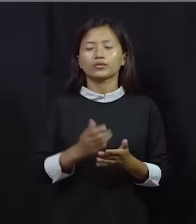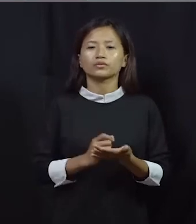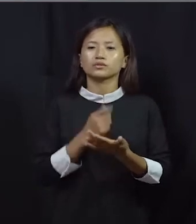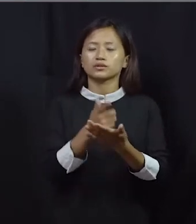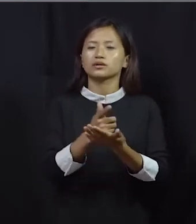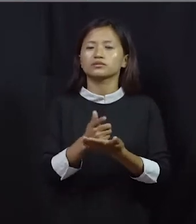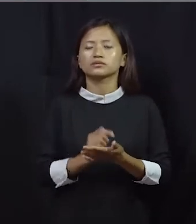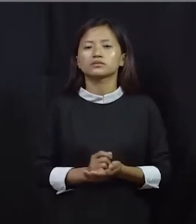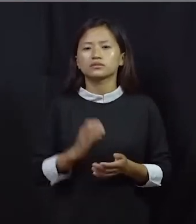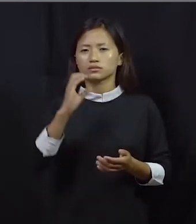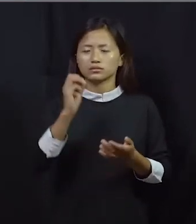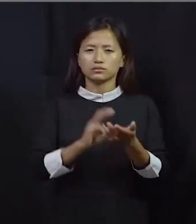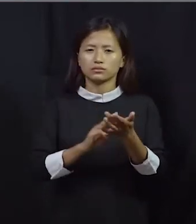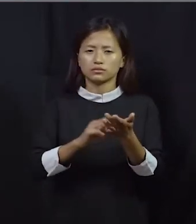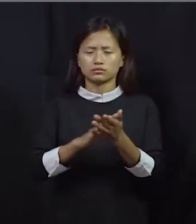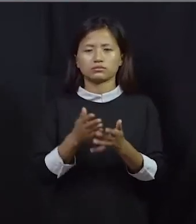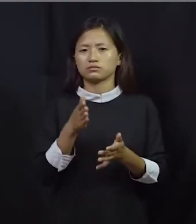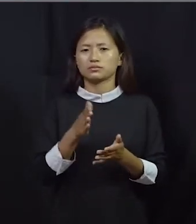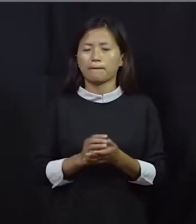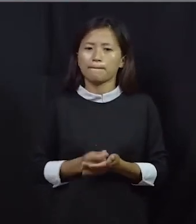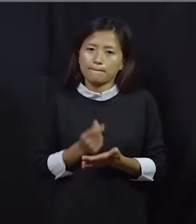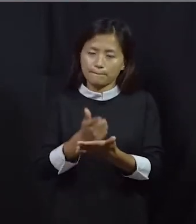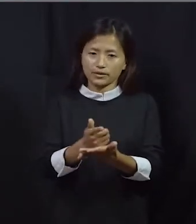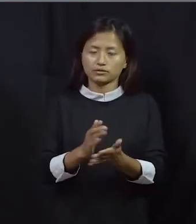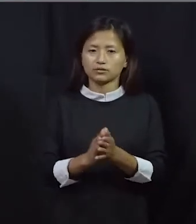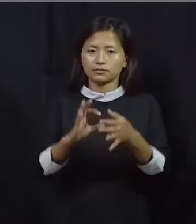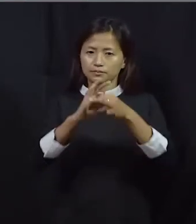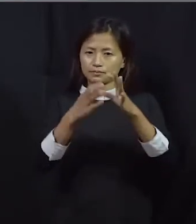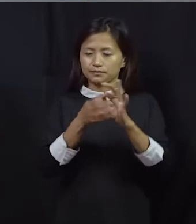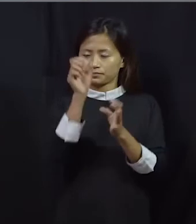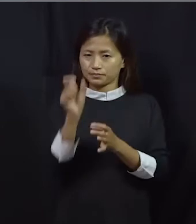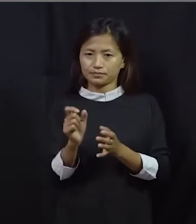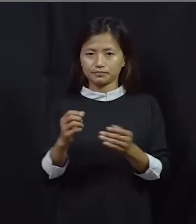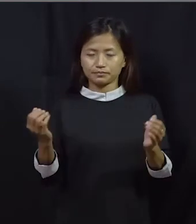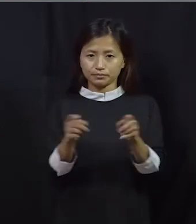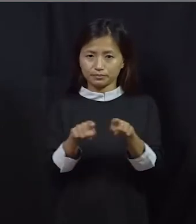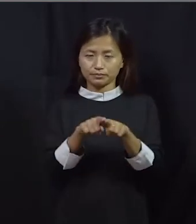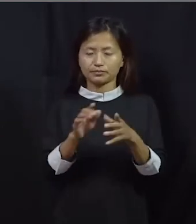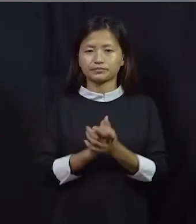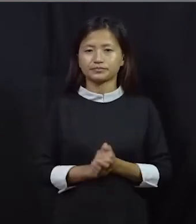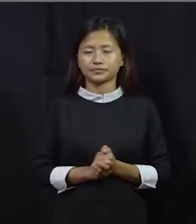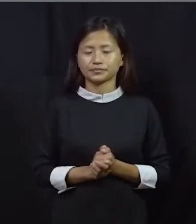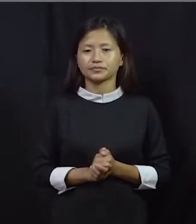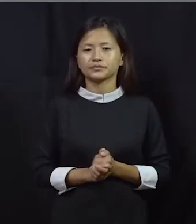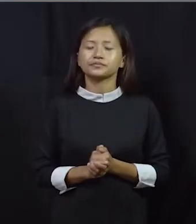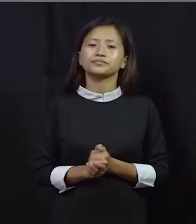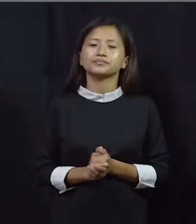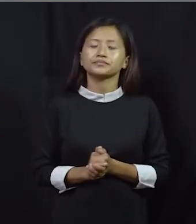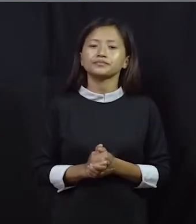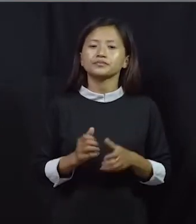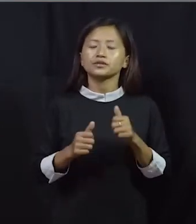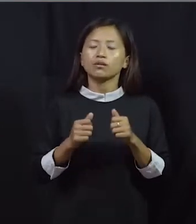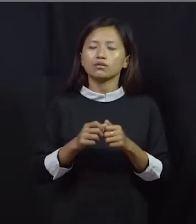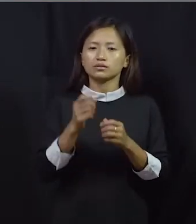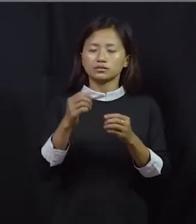no commission is paid to the partners for undertaking for shouldering the activities